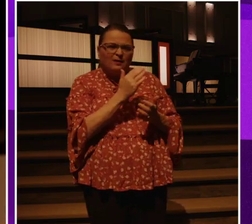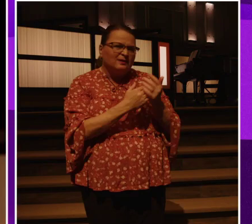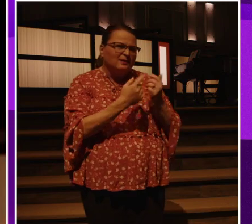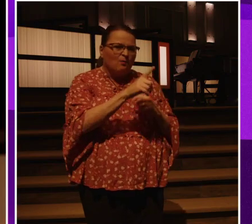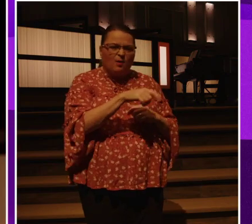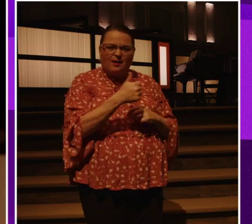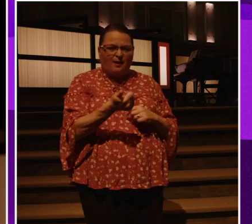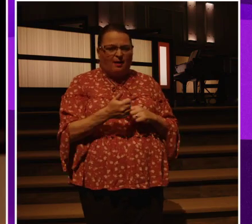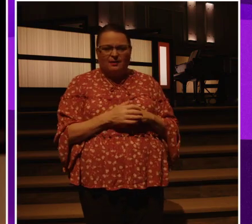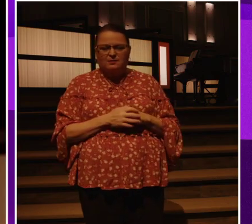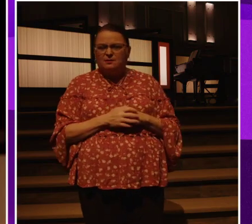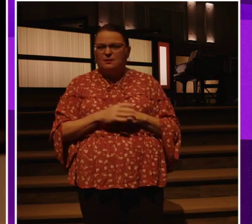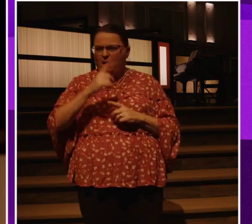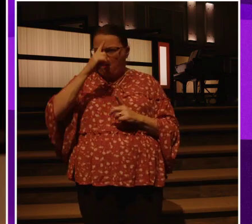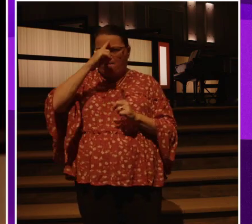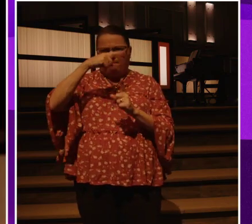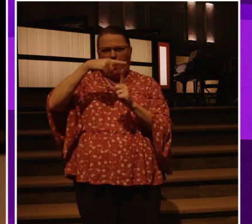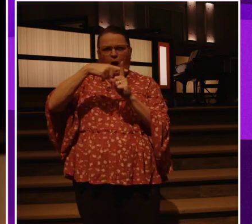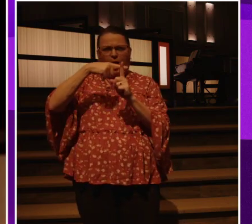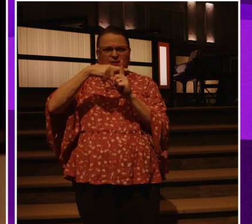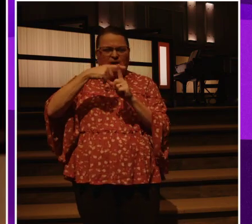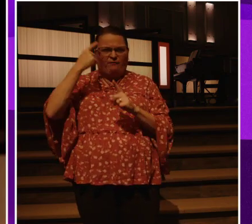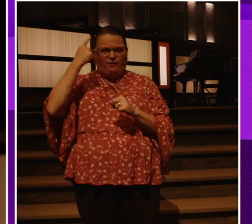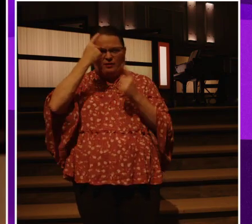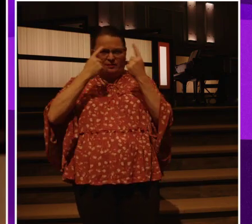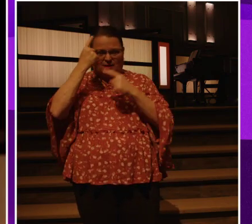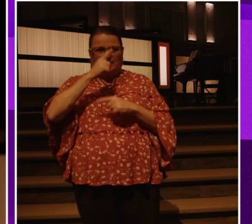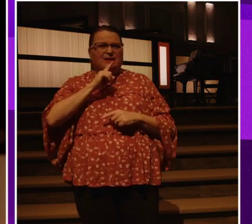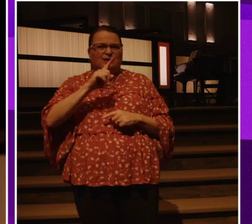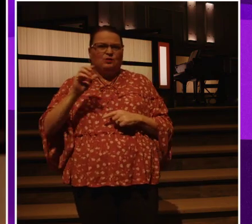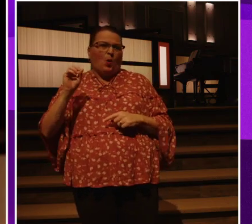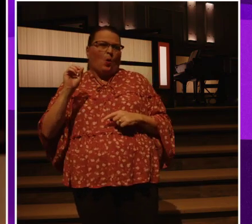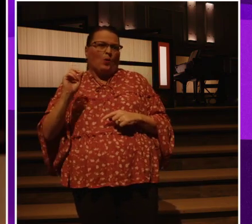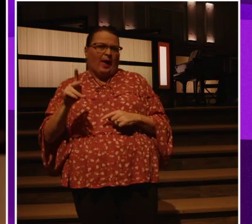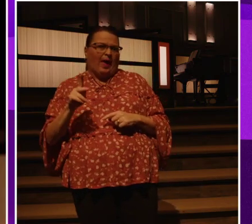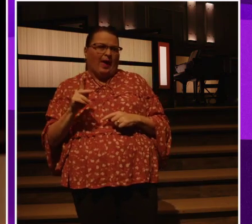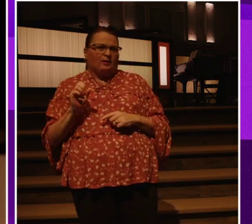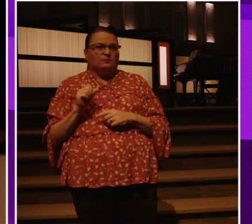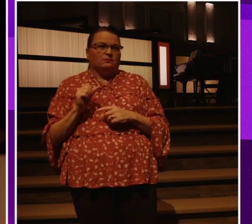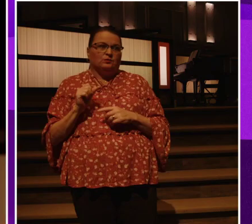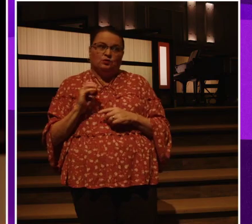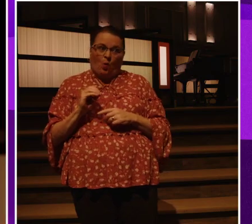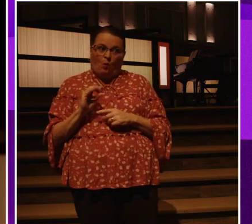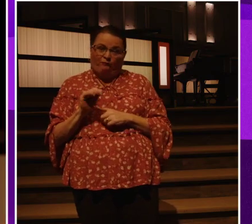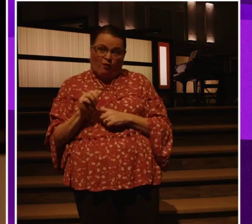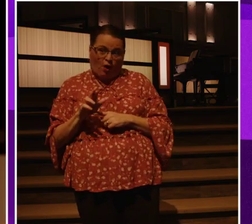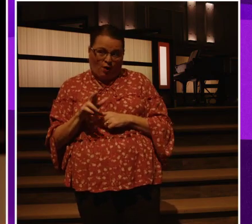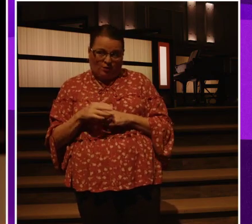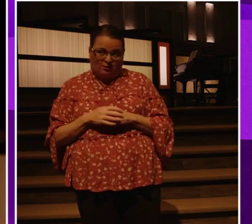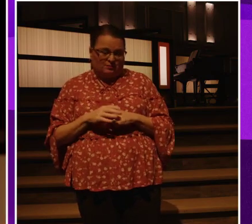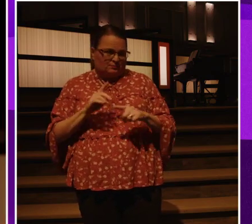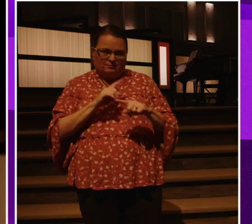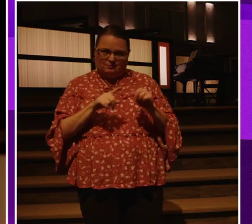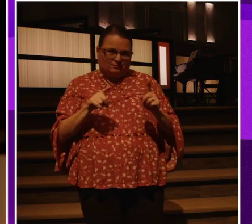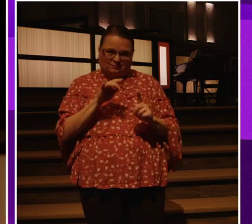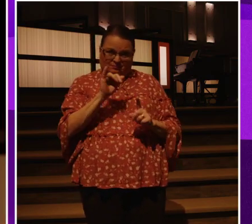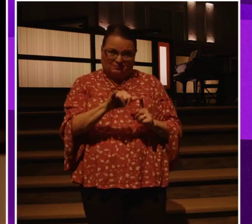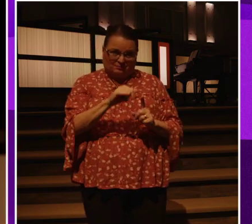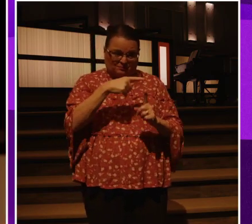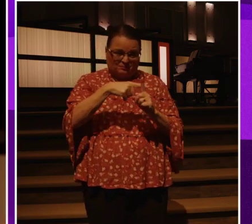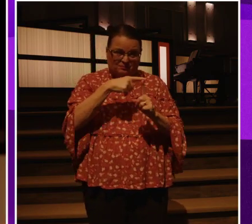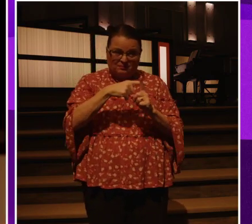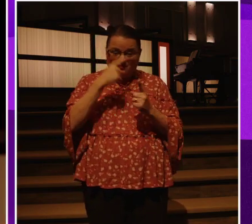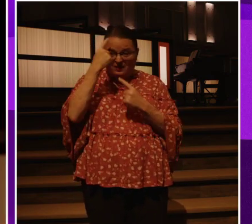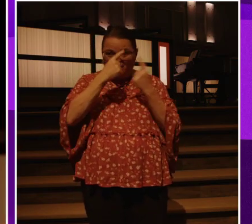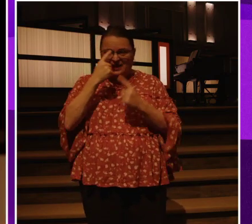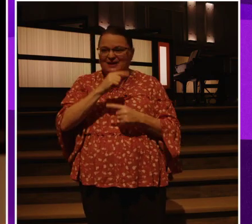This positive thinking is okay so far, but it's not what it takes to get